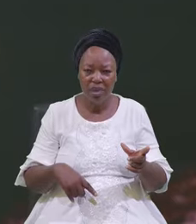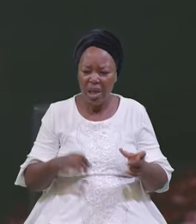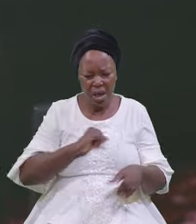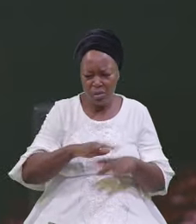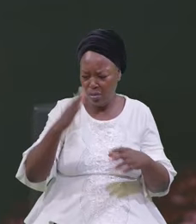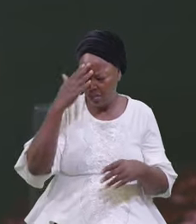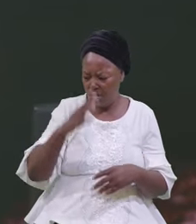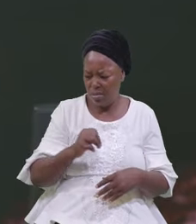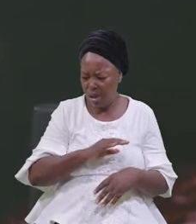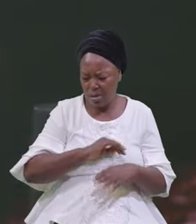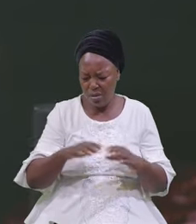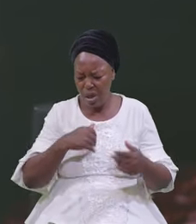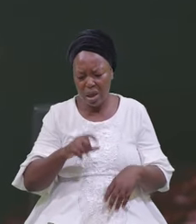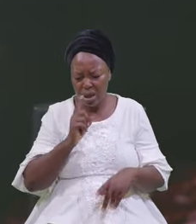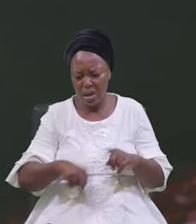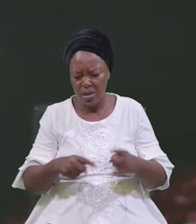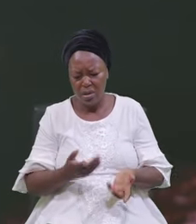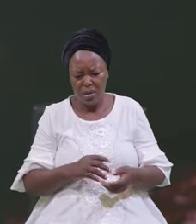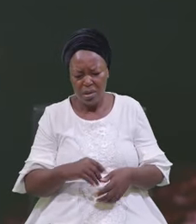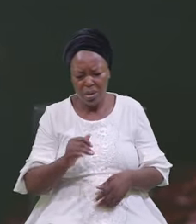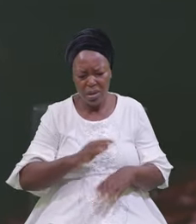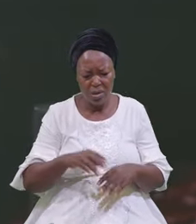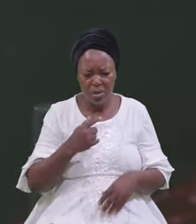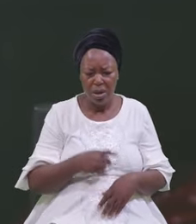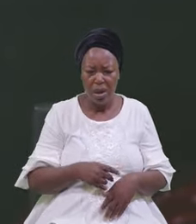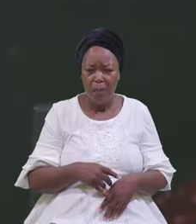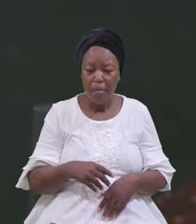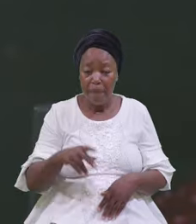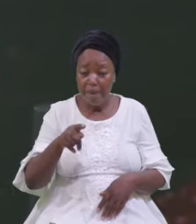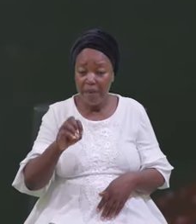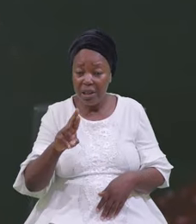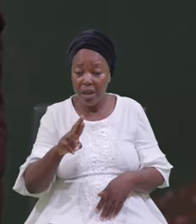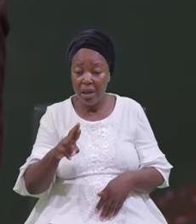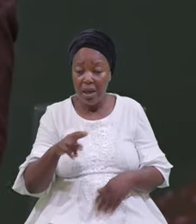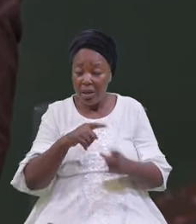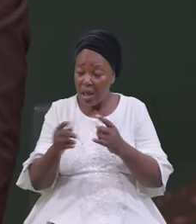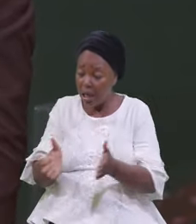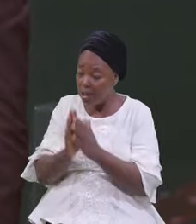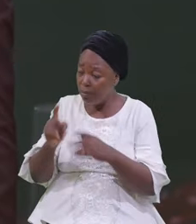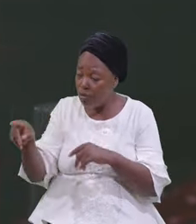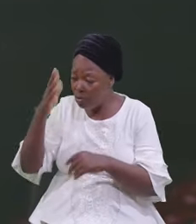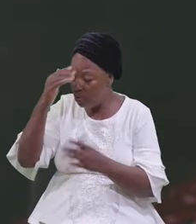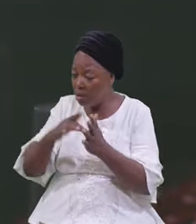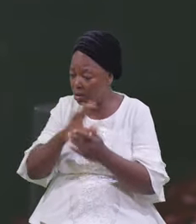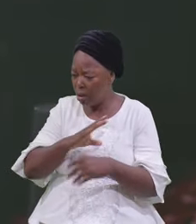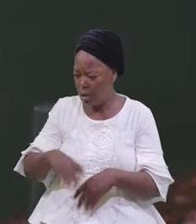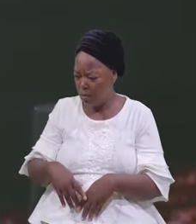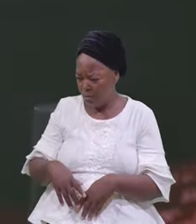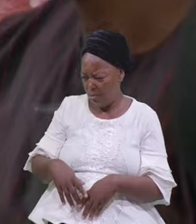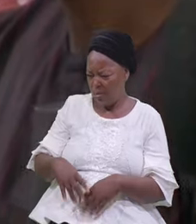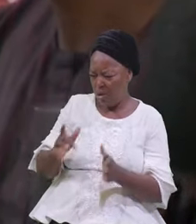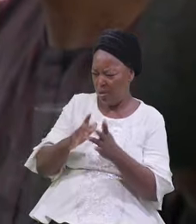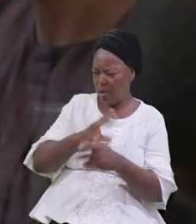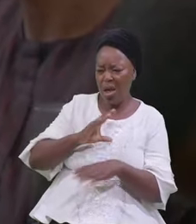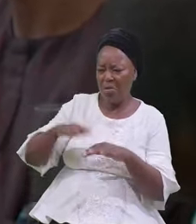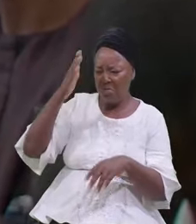him. I don't know him. Three times. Peter, don't be grieved. You did more than that against the